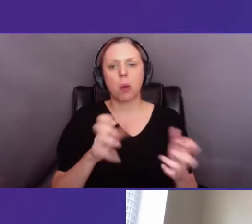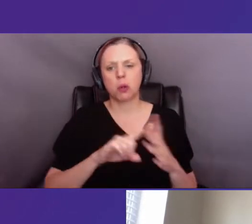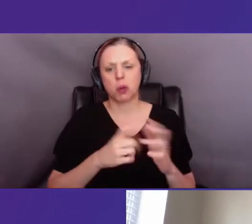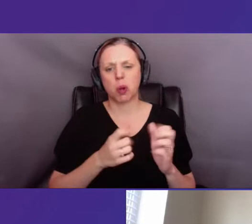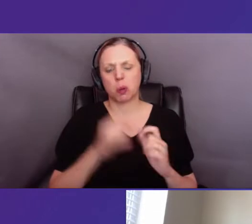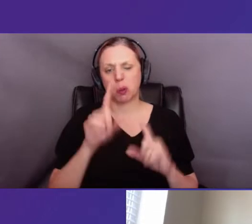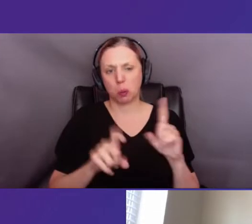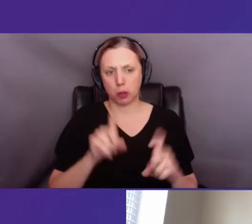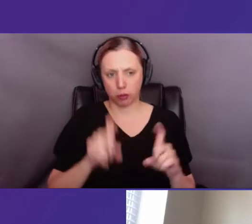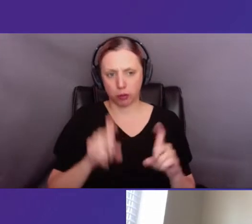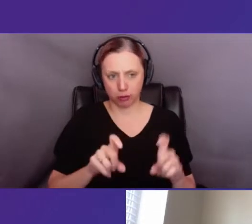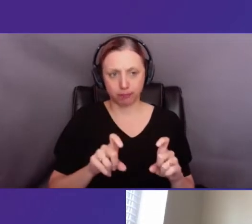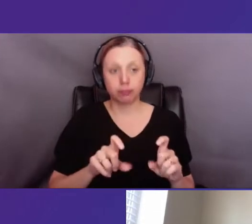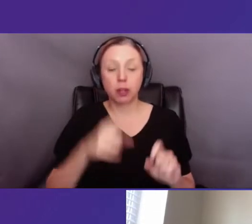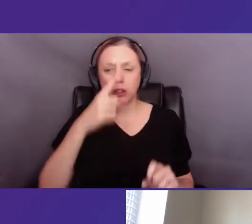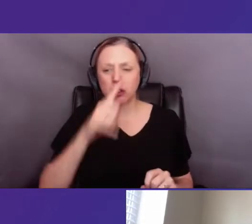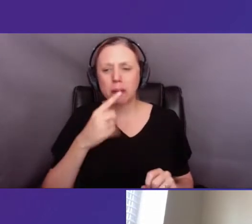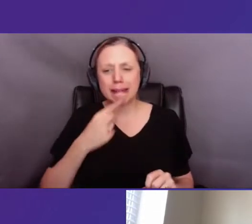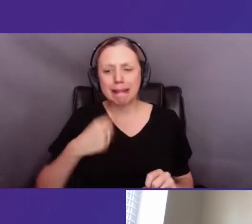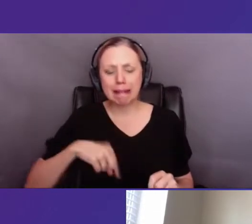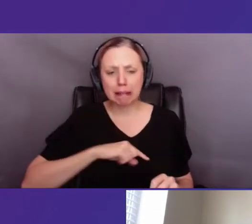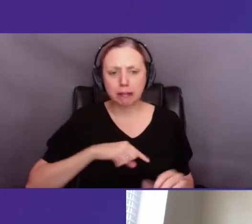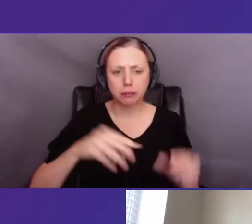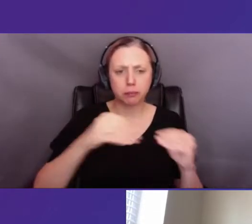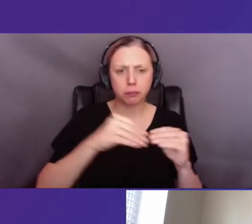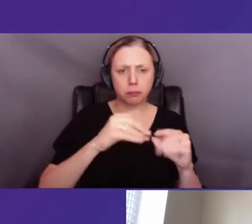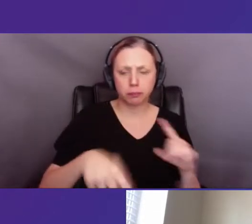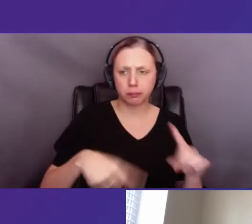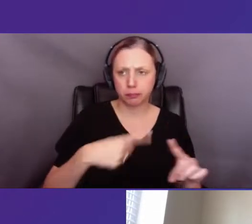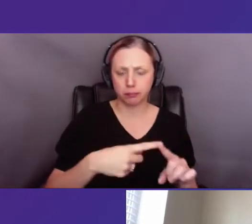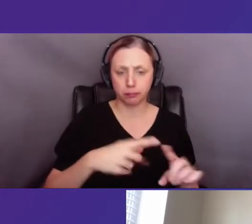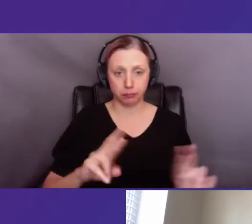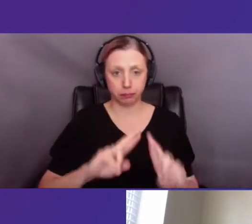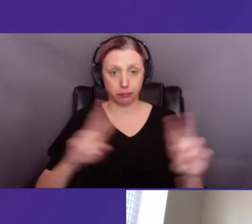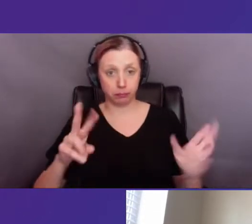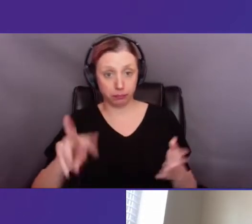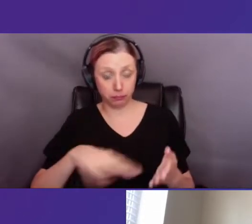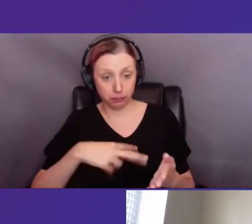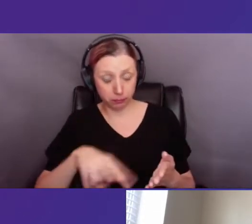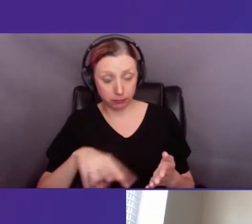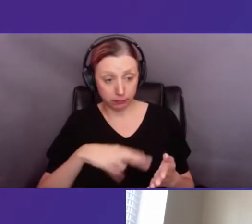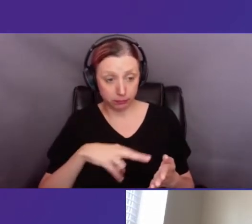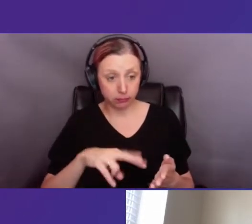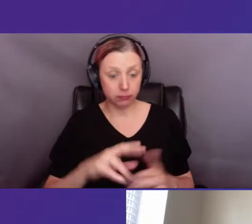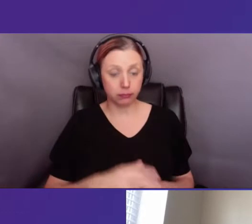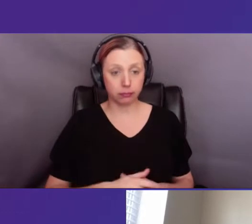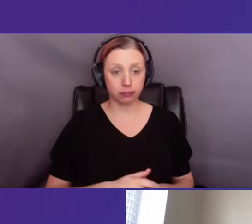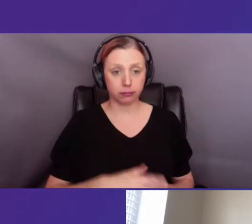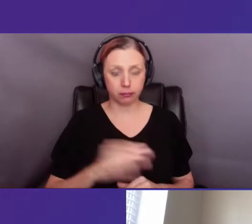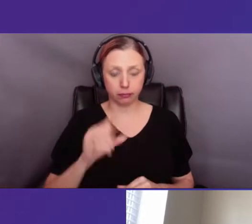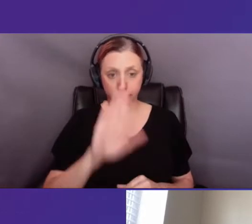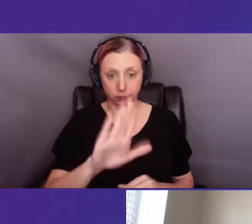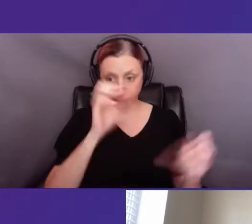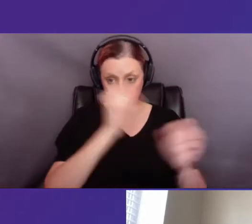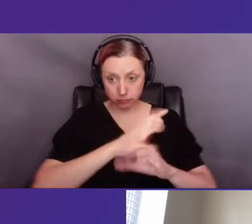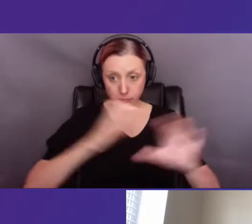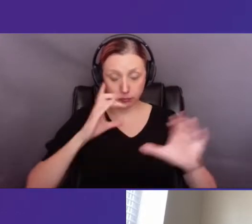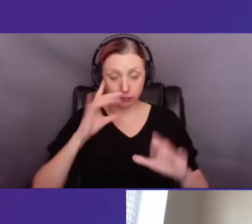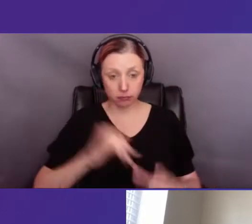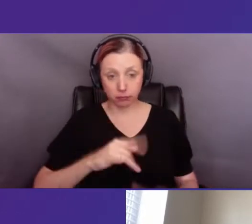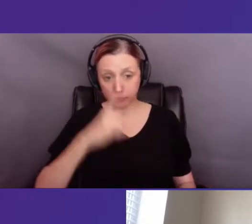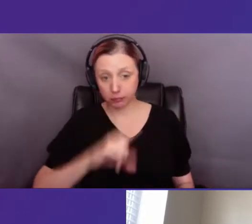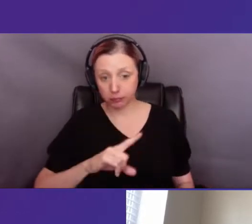questions. Can you tell us a little bit more about REDi Dance and your vision with that? Stacie